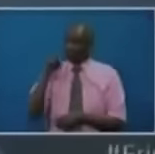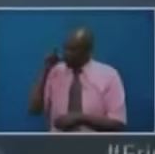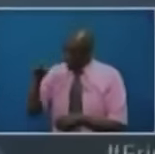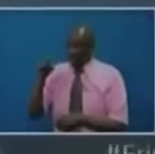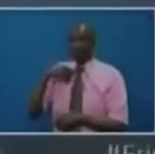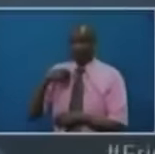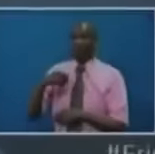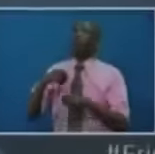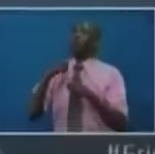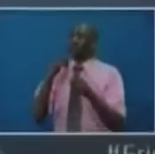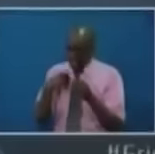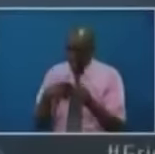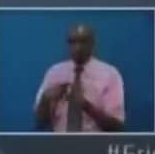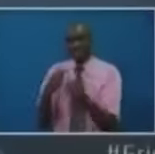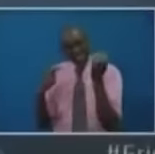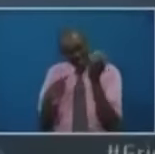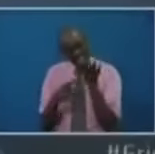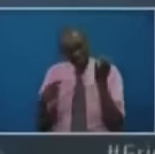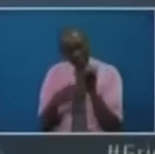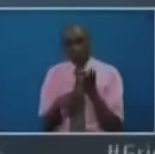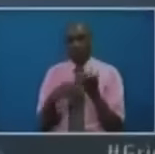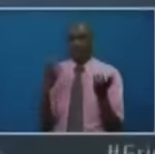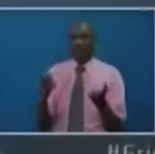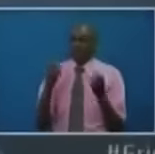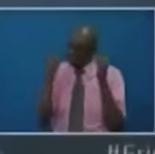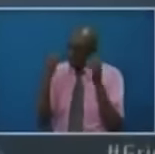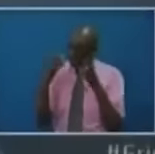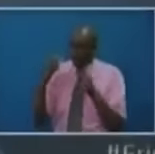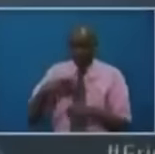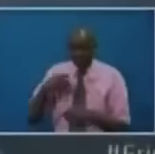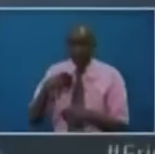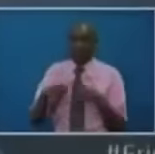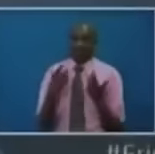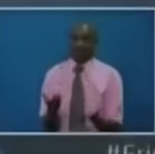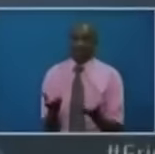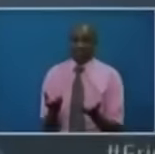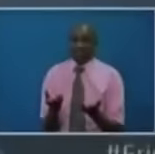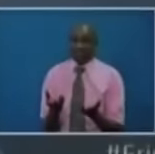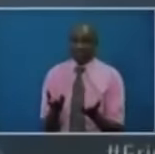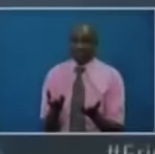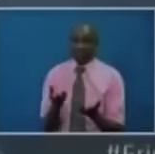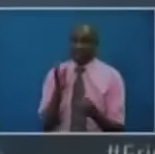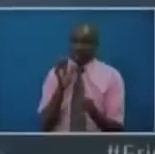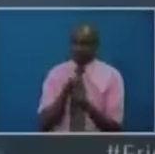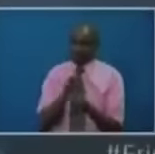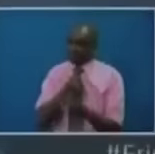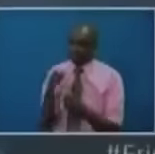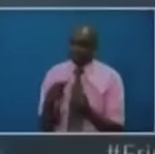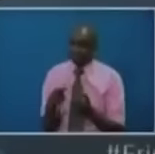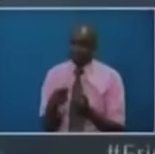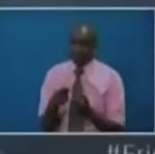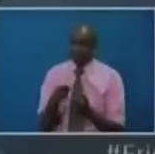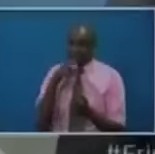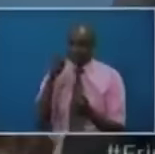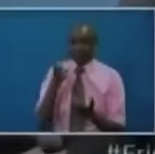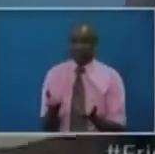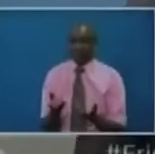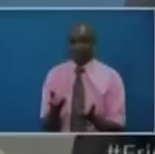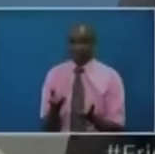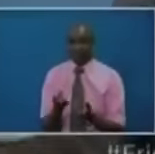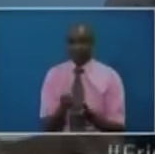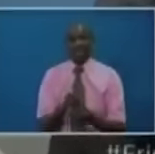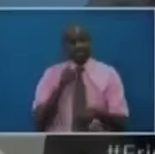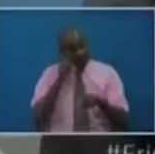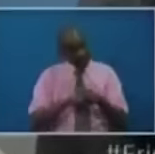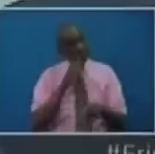stage performing. Technically, for more than I have been alive. So that tells me a lot about being on stage and experience. That's why when I